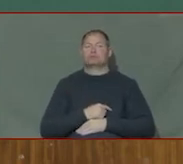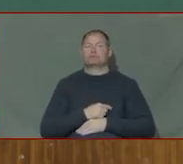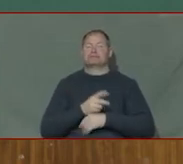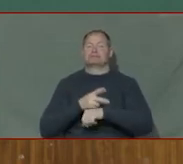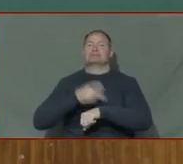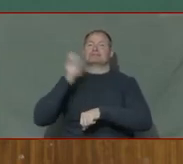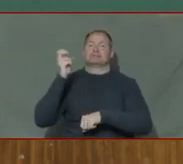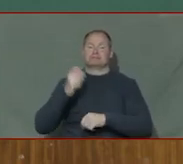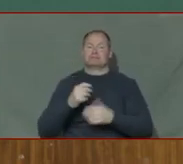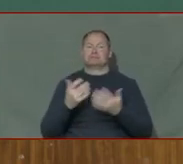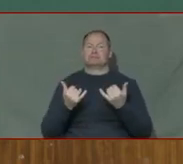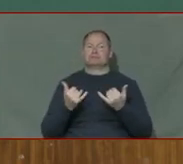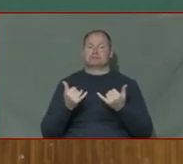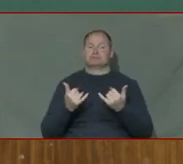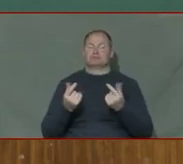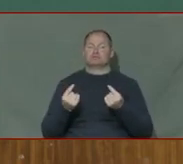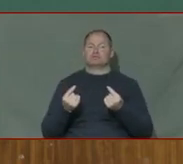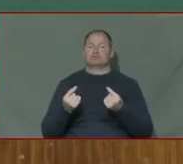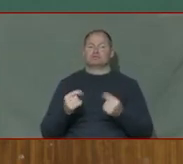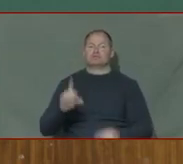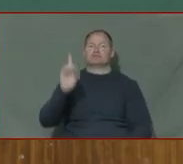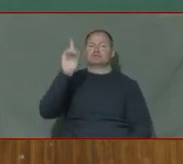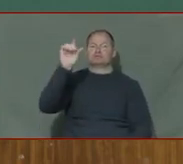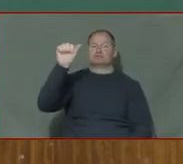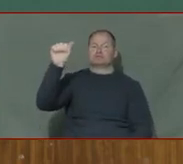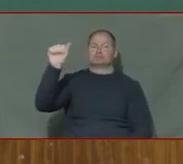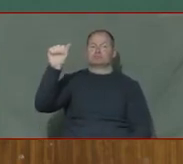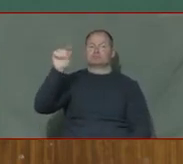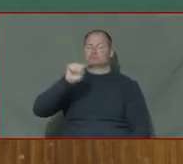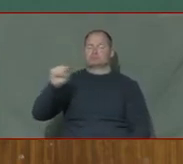dA over dx.